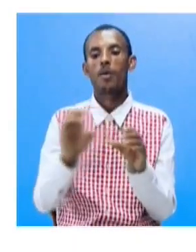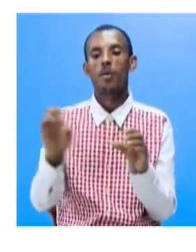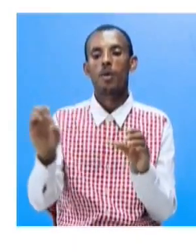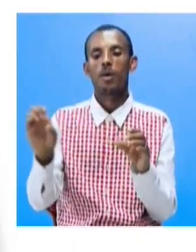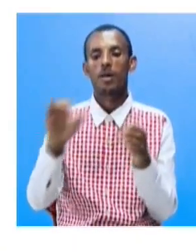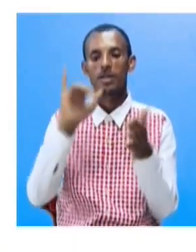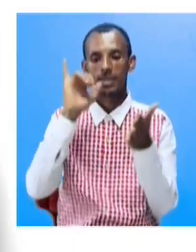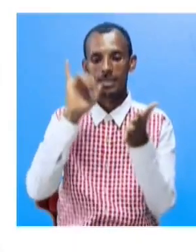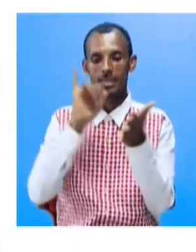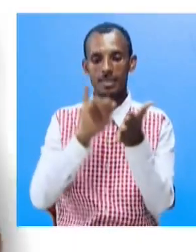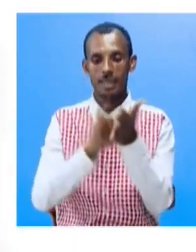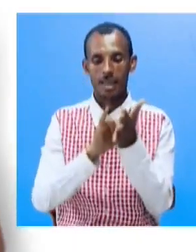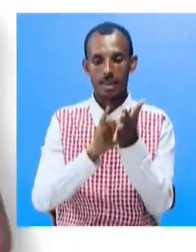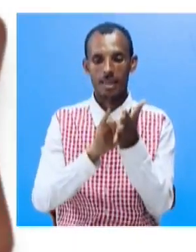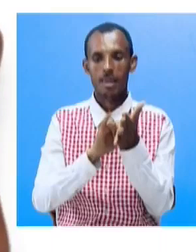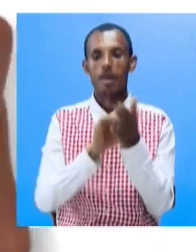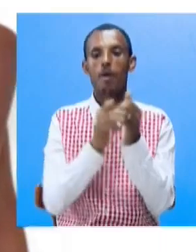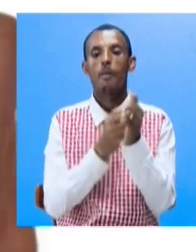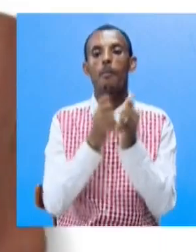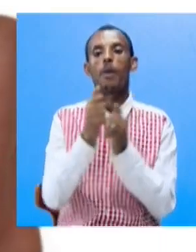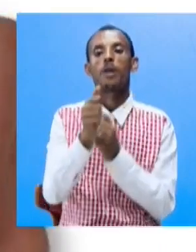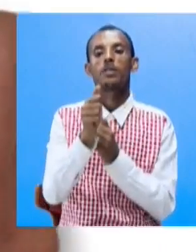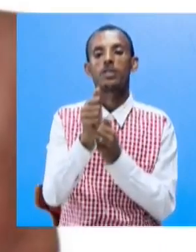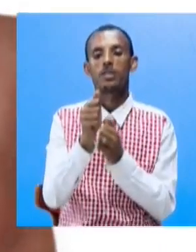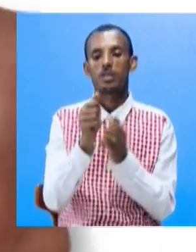that passes through